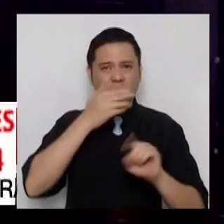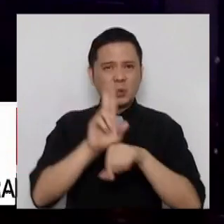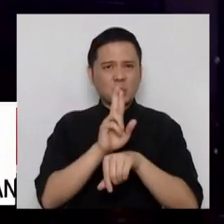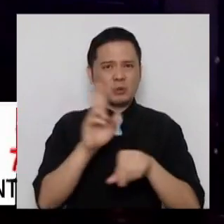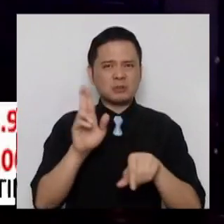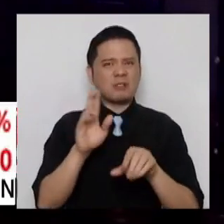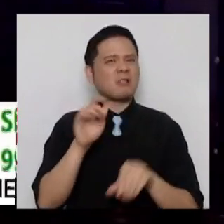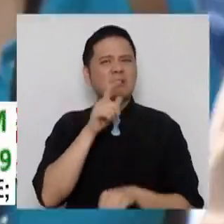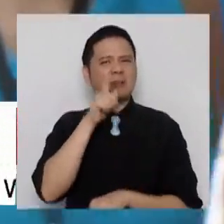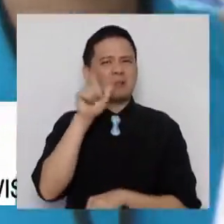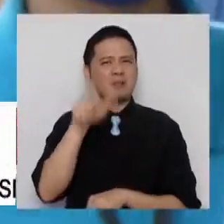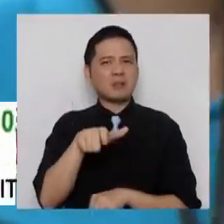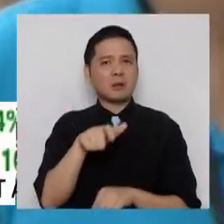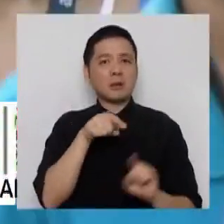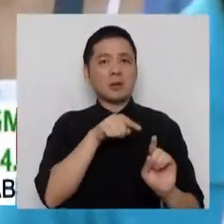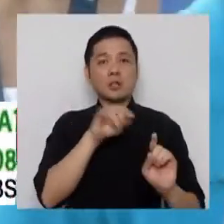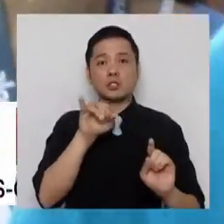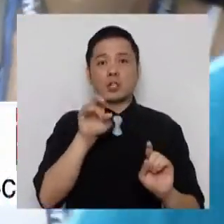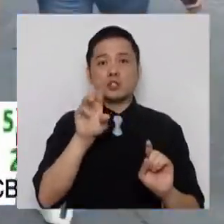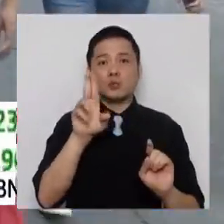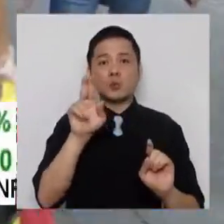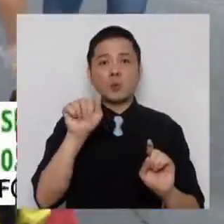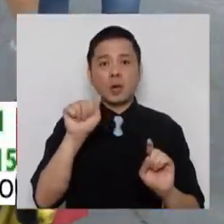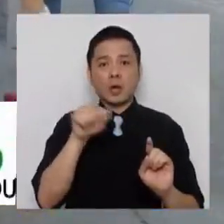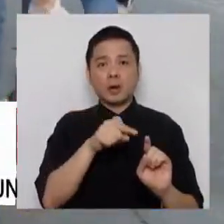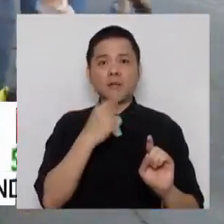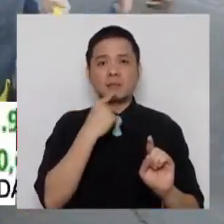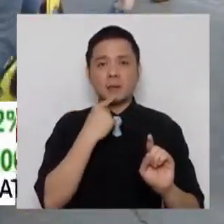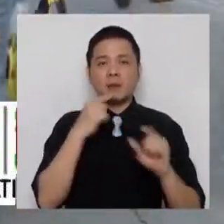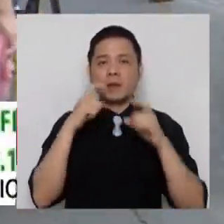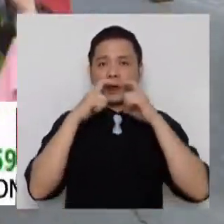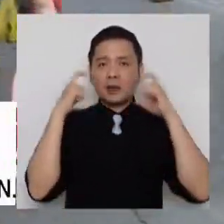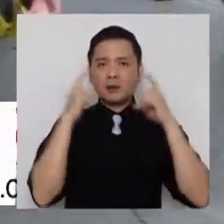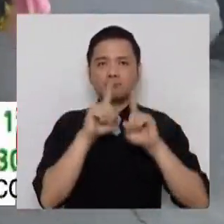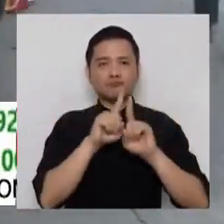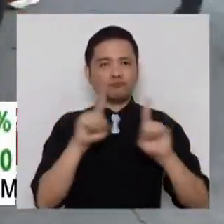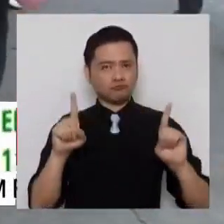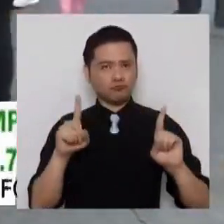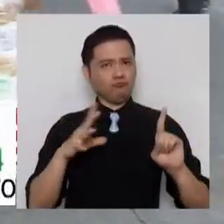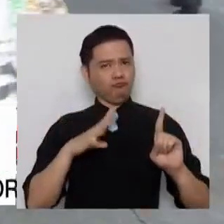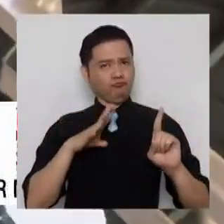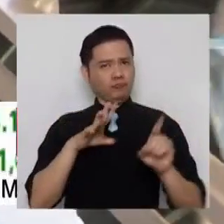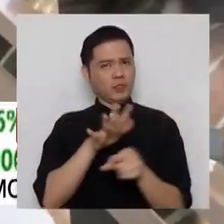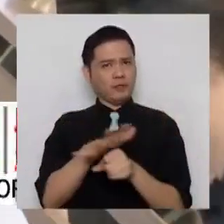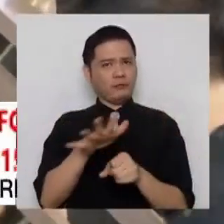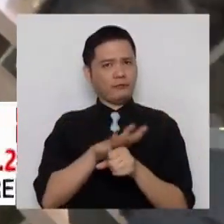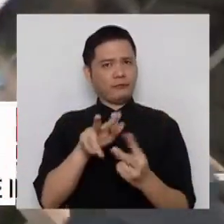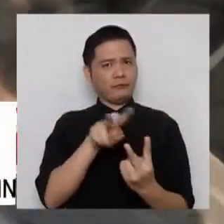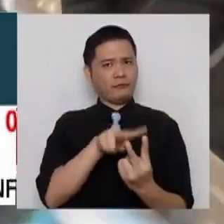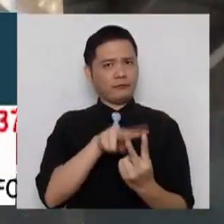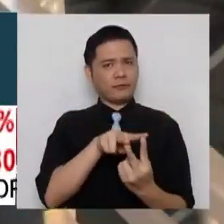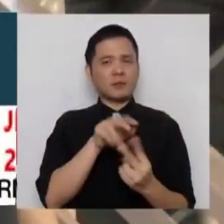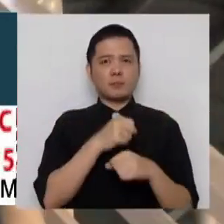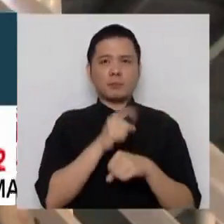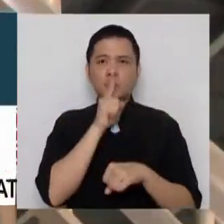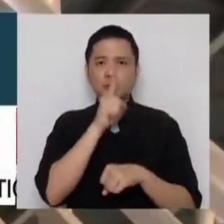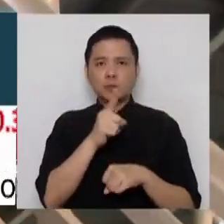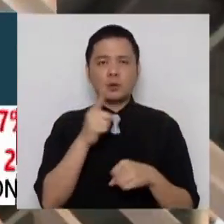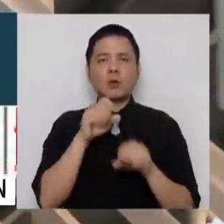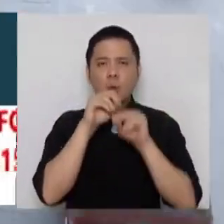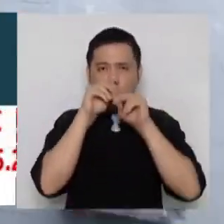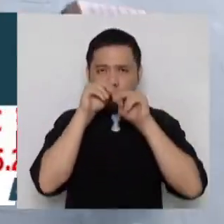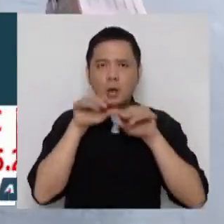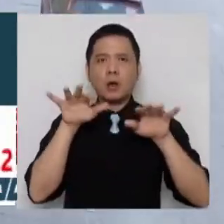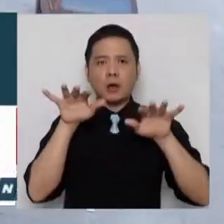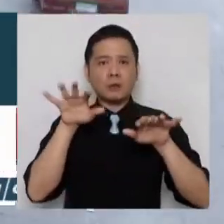Engineer Joshua Agar says face masks and physical distancing are already enough to ensure that respiratory droplets